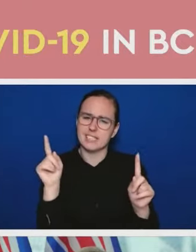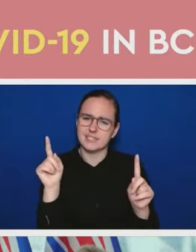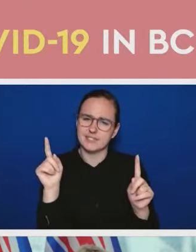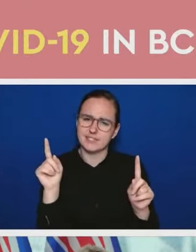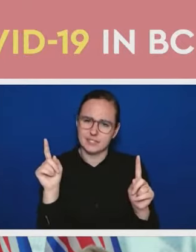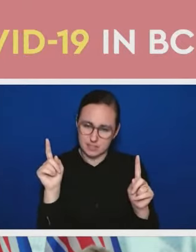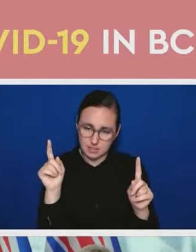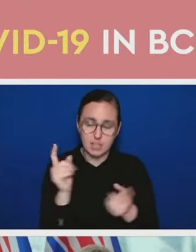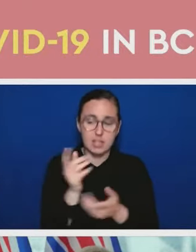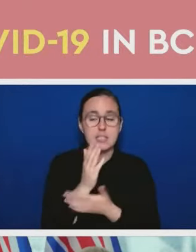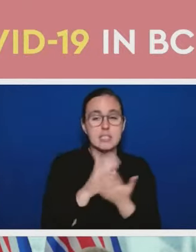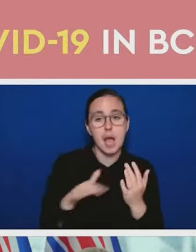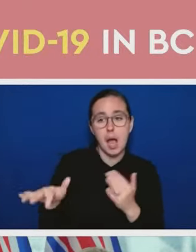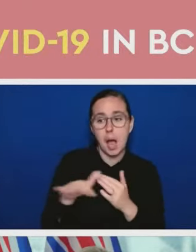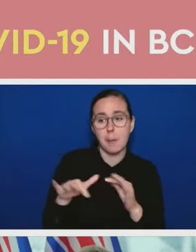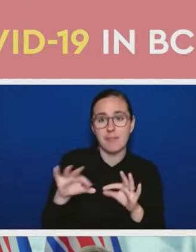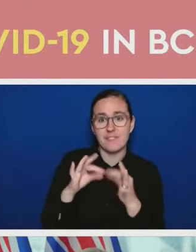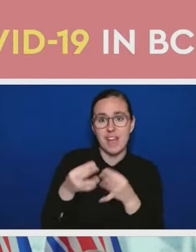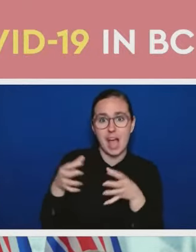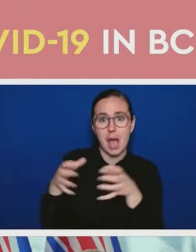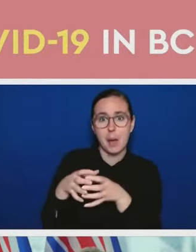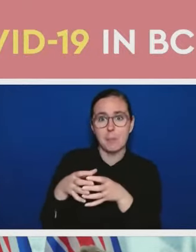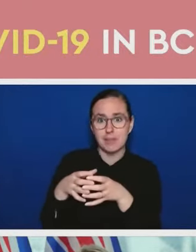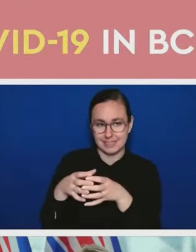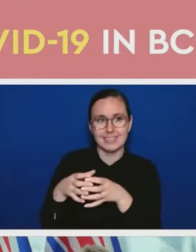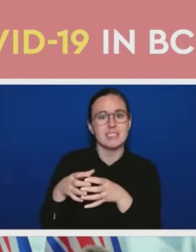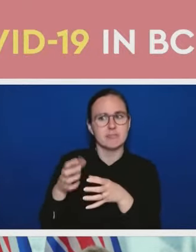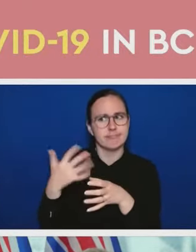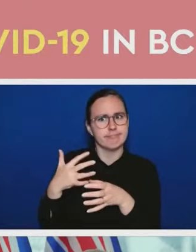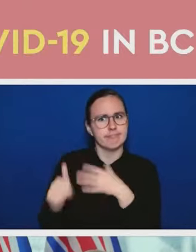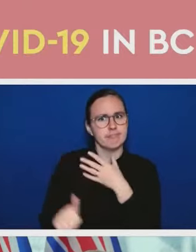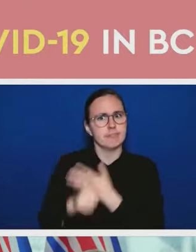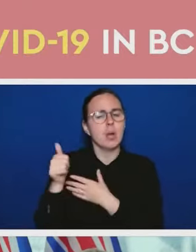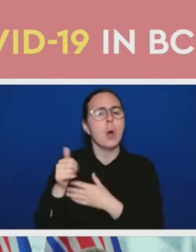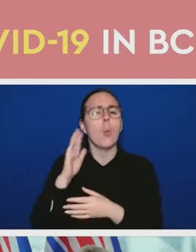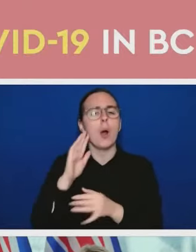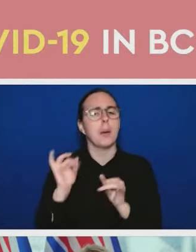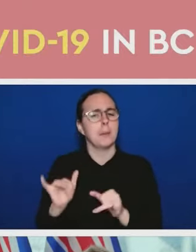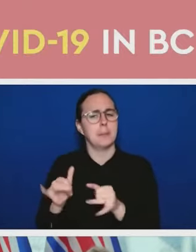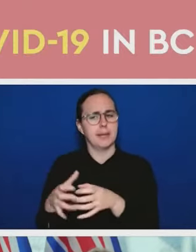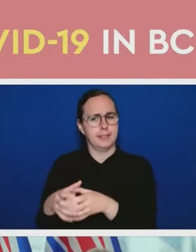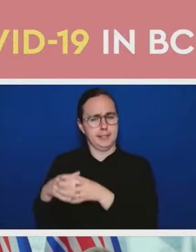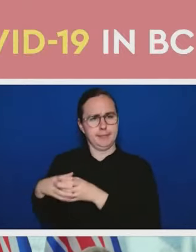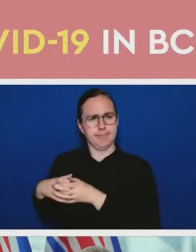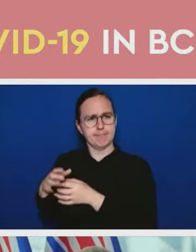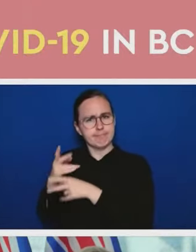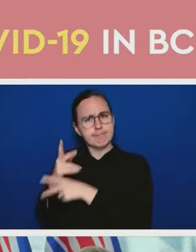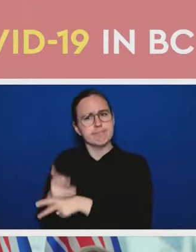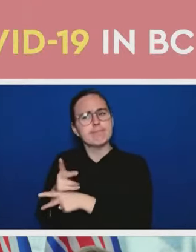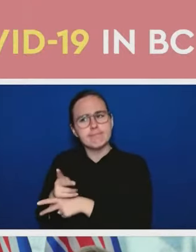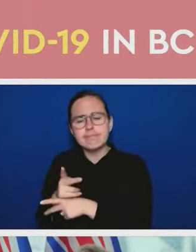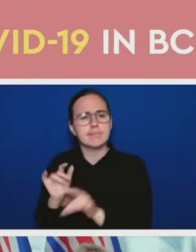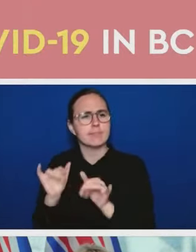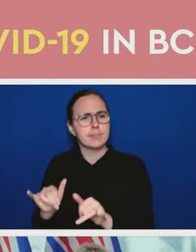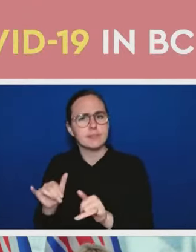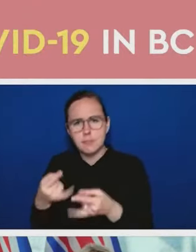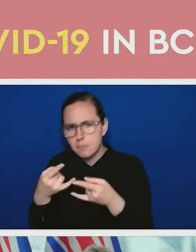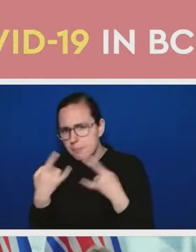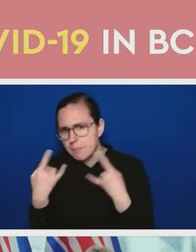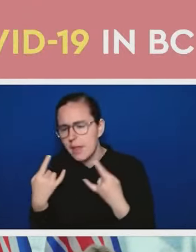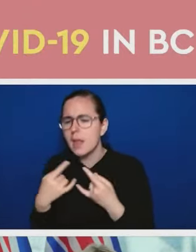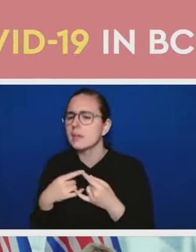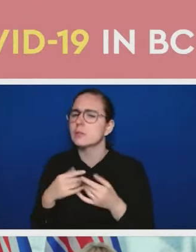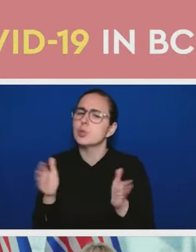may choose and will choose to continue to use additional layers of protection, such as masks and keeping groups small, we no